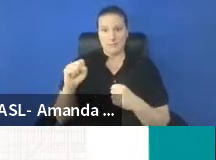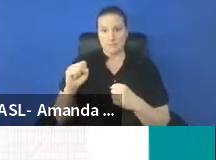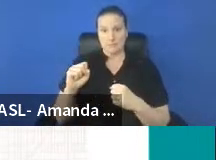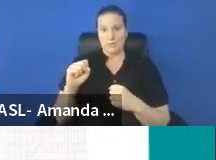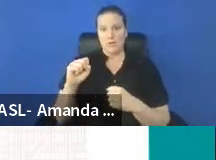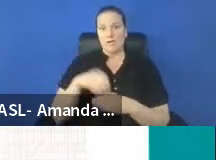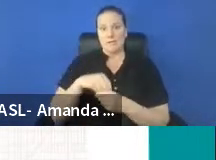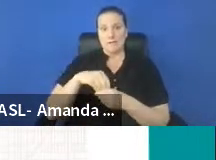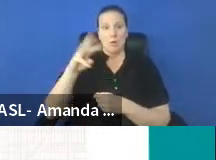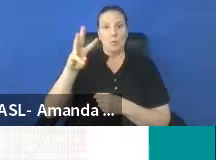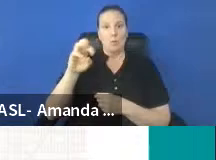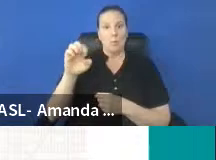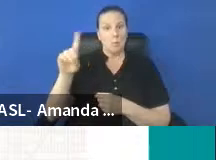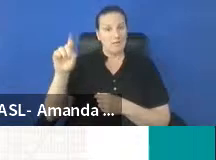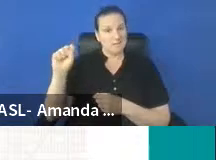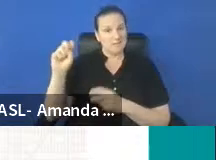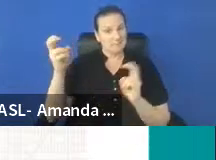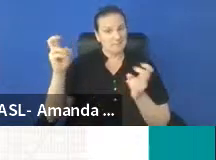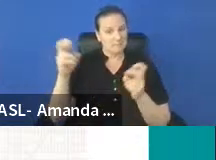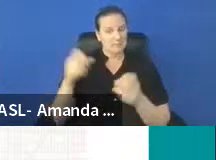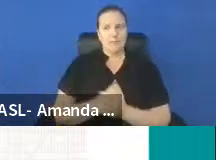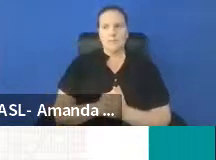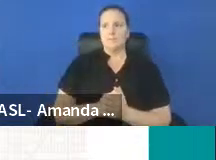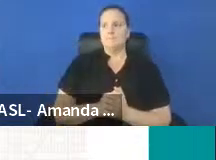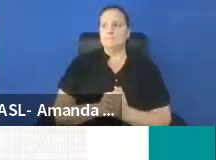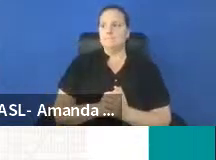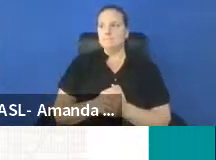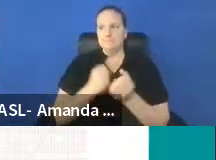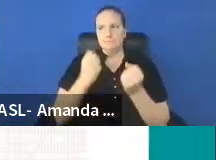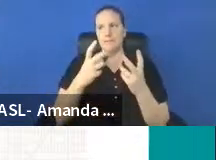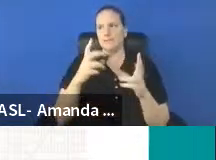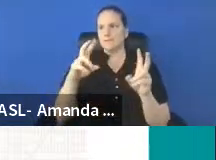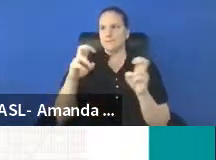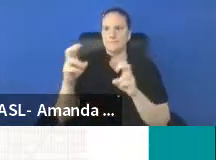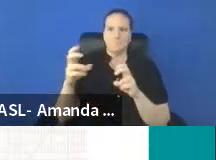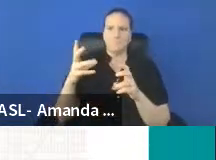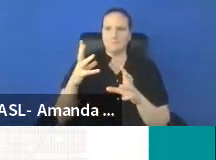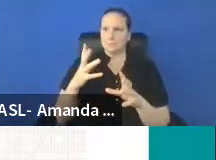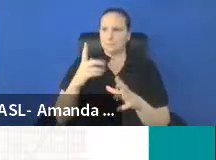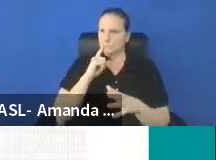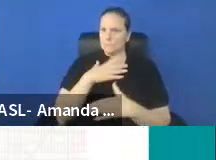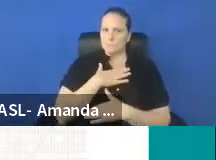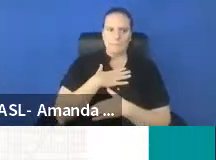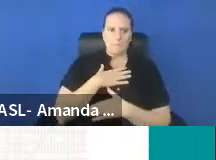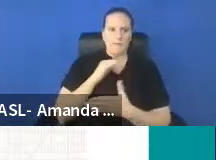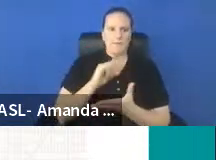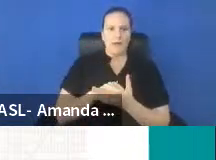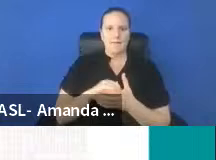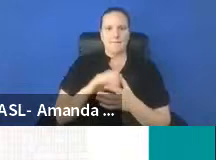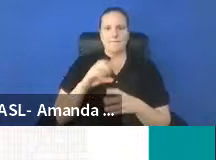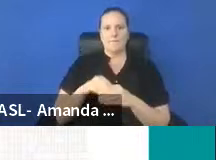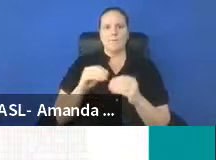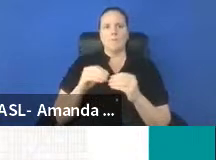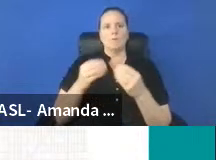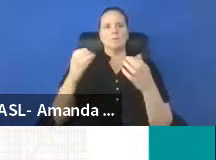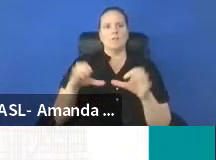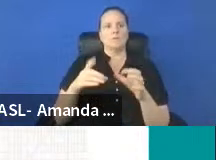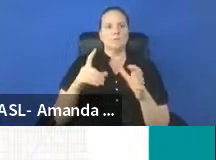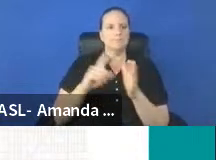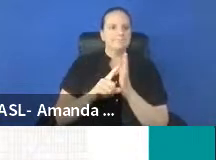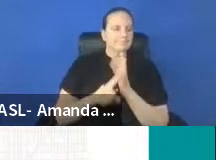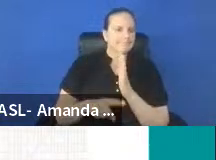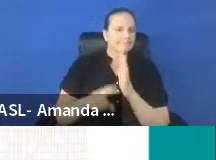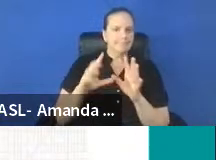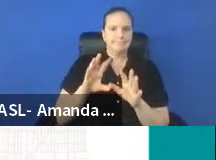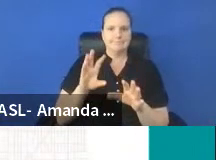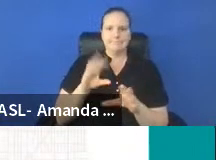of topics about that particular interchange I would have appreciated having more chance to dig deep